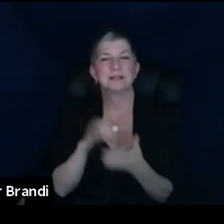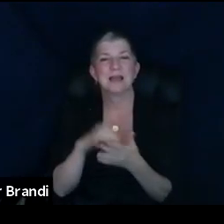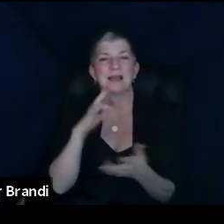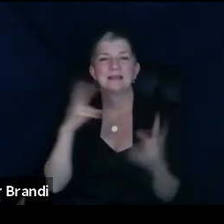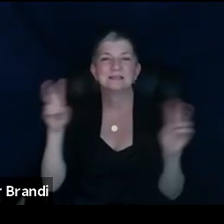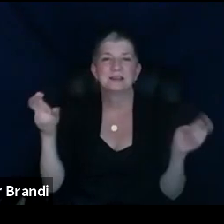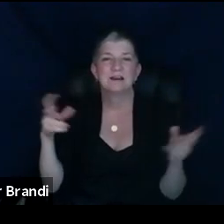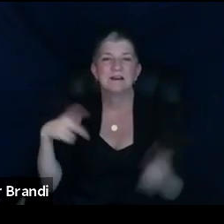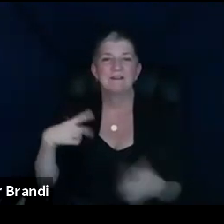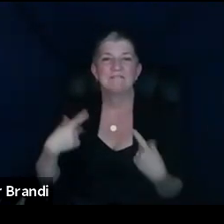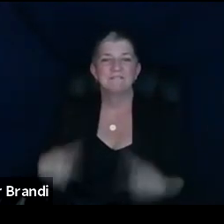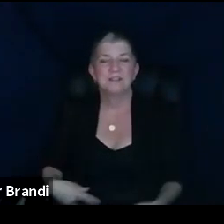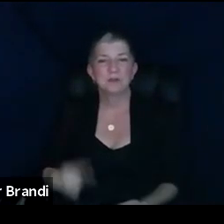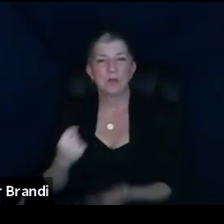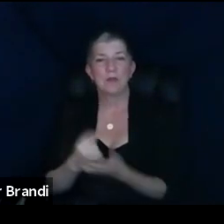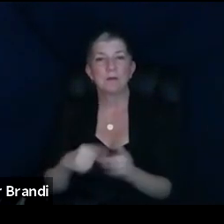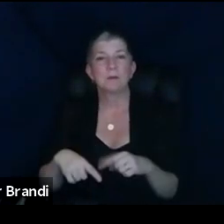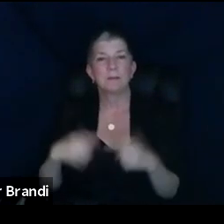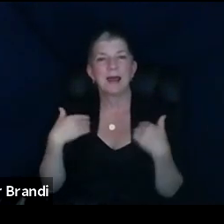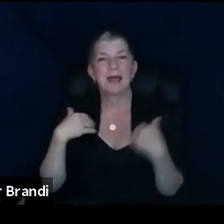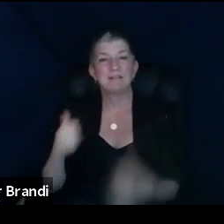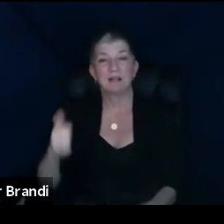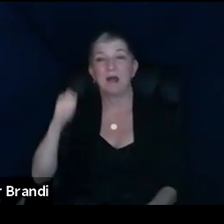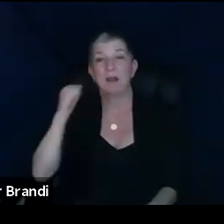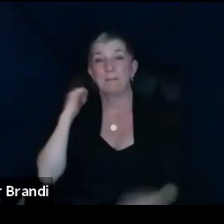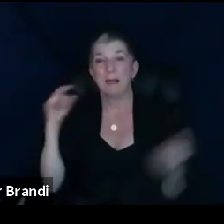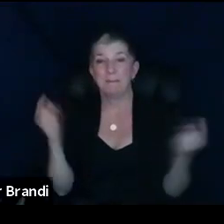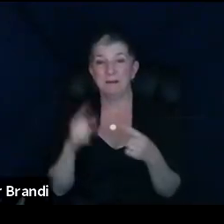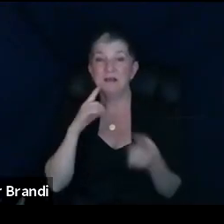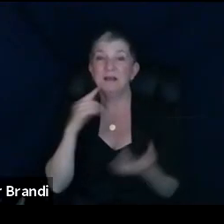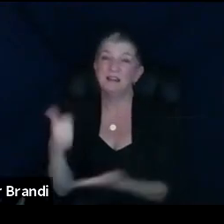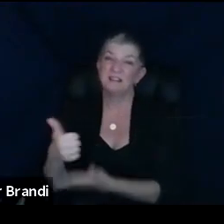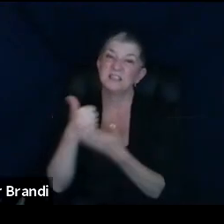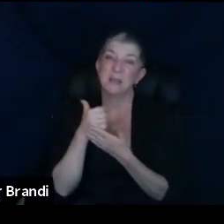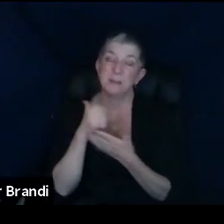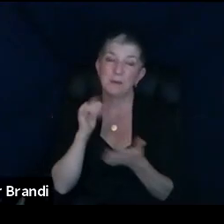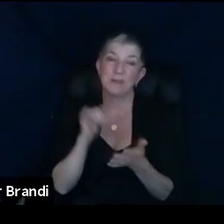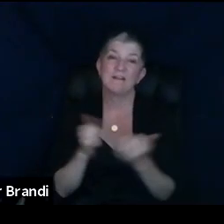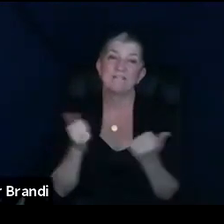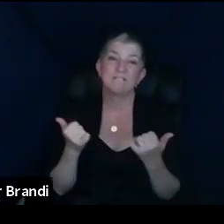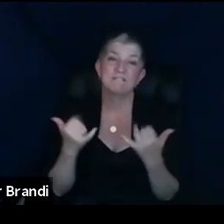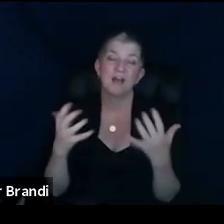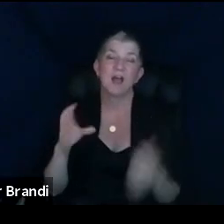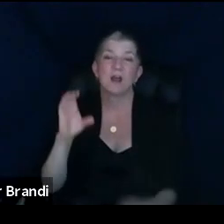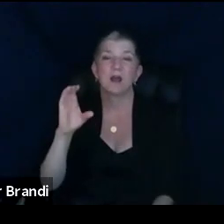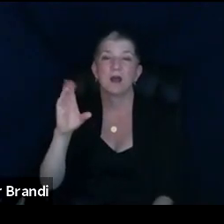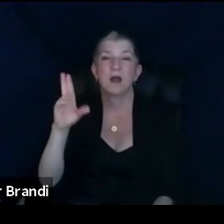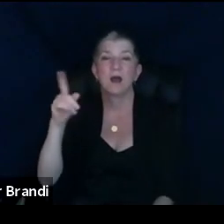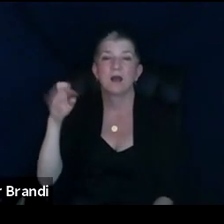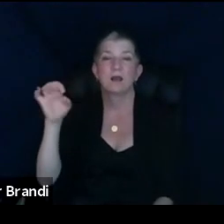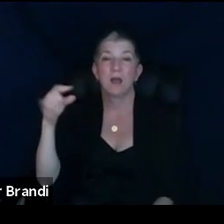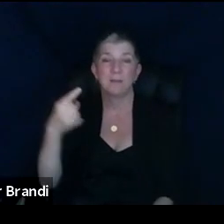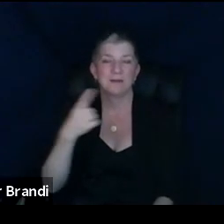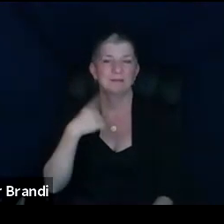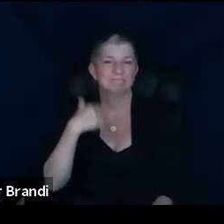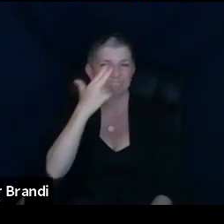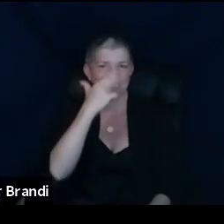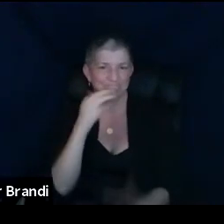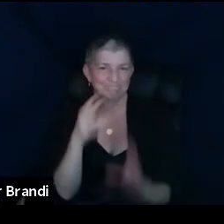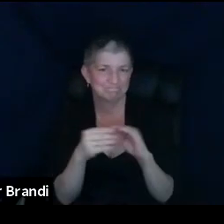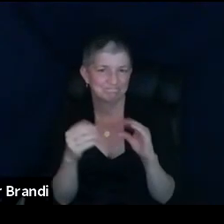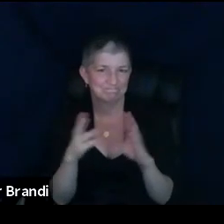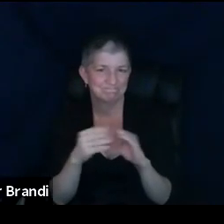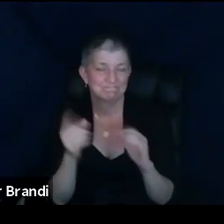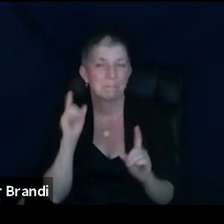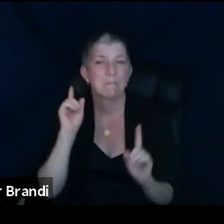I do have a lot of back pain, and it does help with that, like fire cupping. And funny story, I went to a